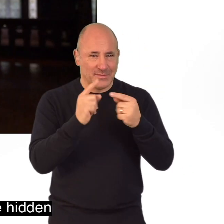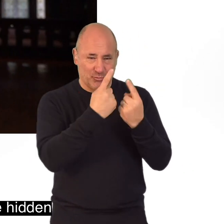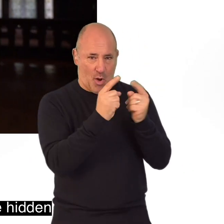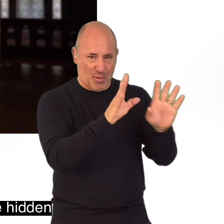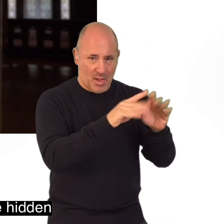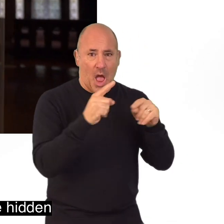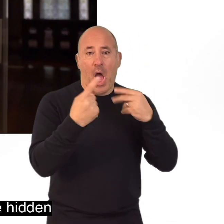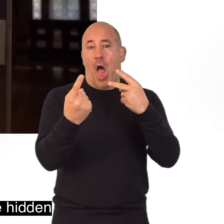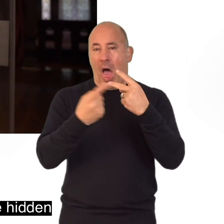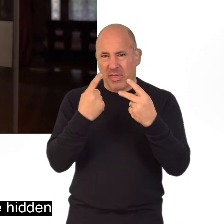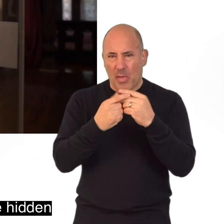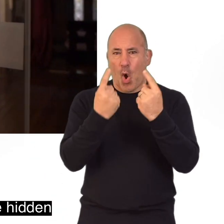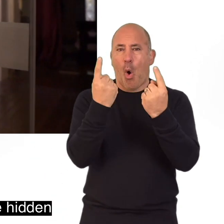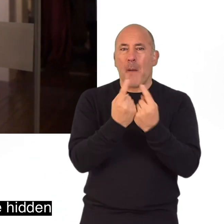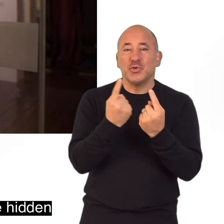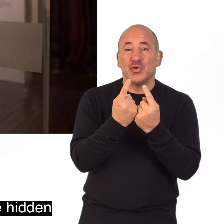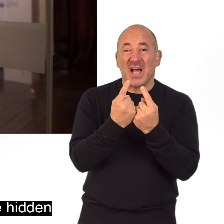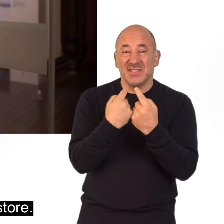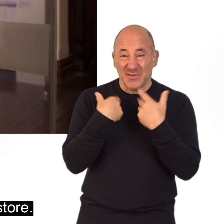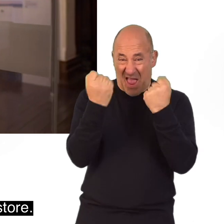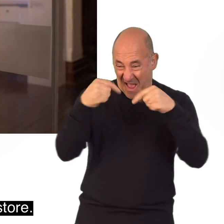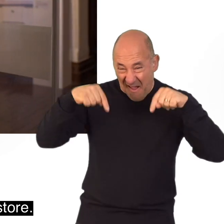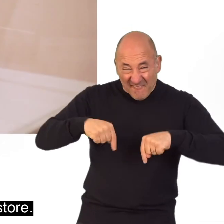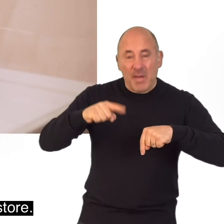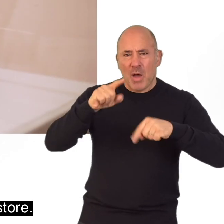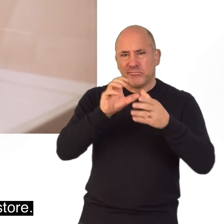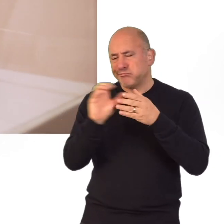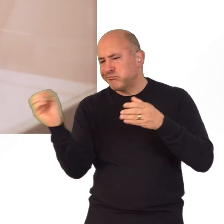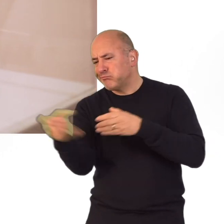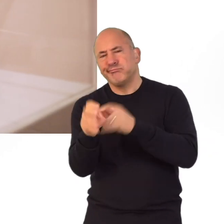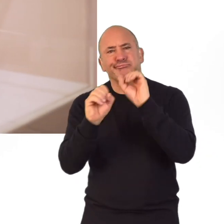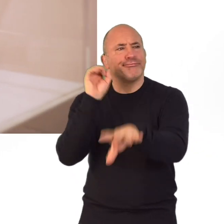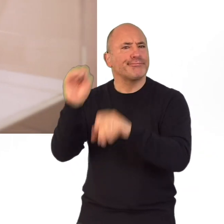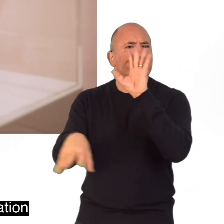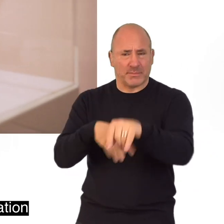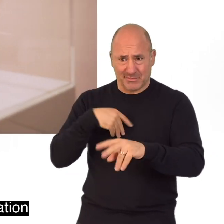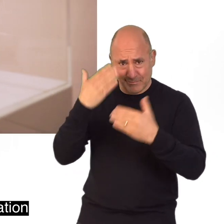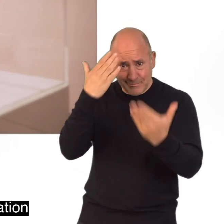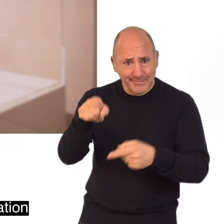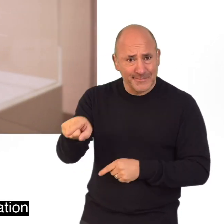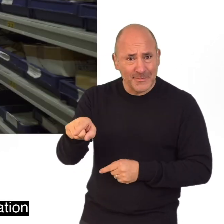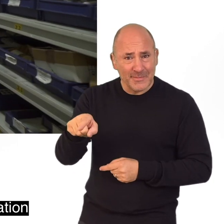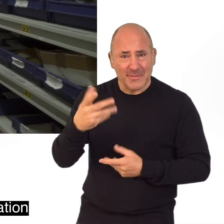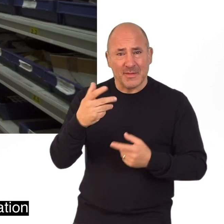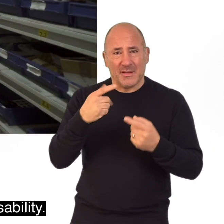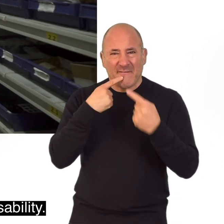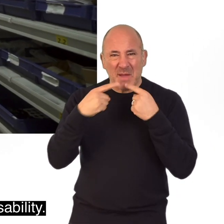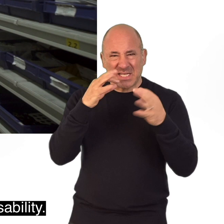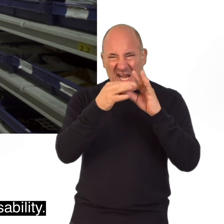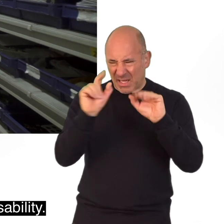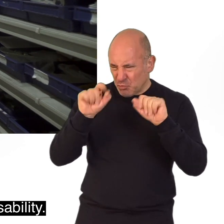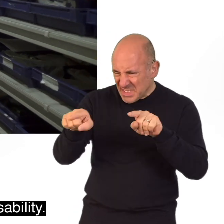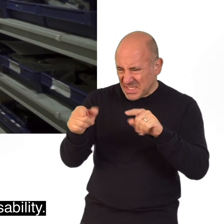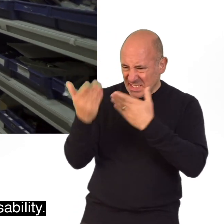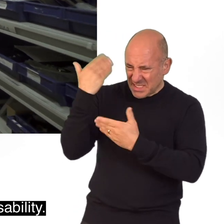was on the objects that were hidden almost completely in the store. There's no documentation that really linked